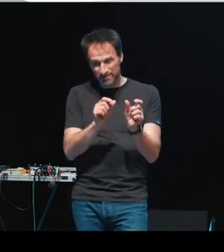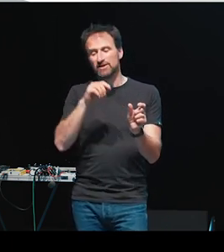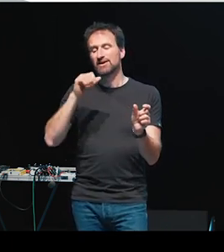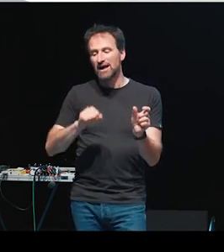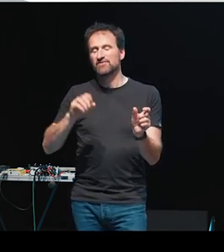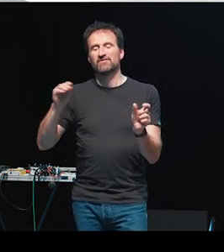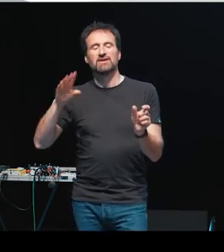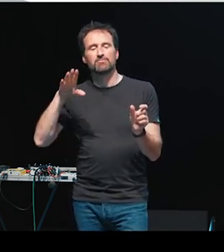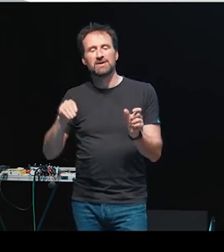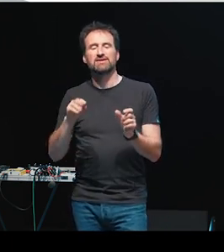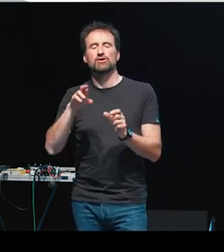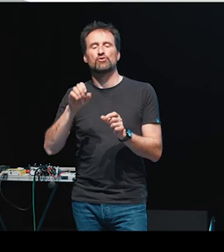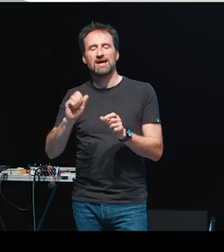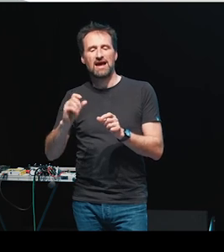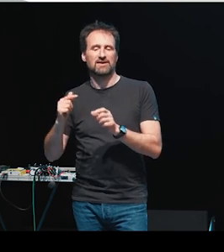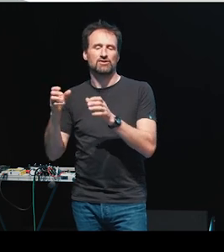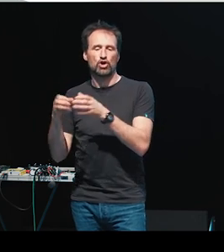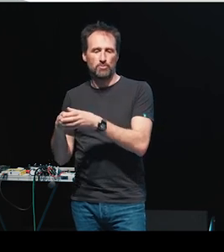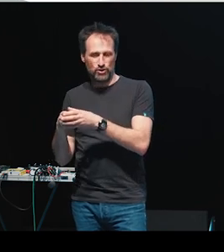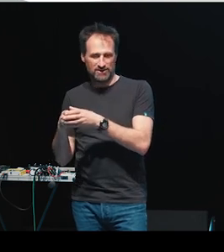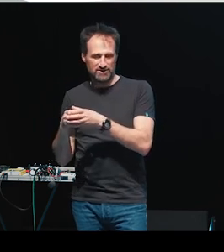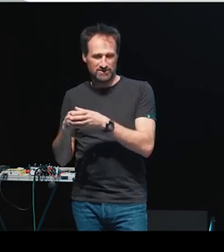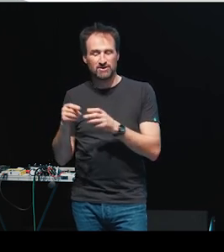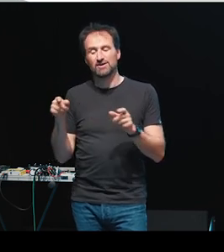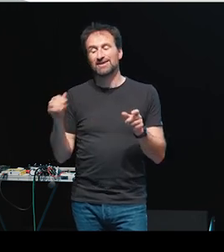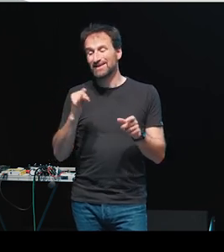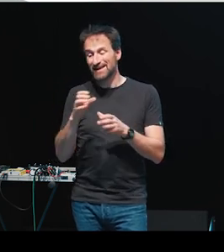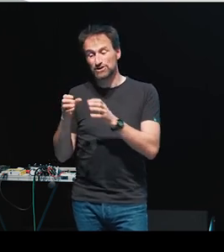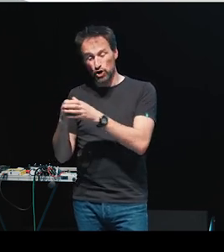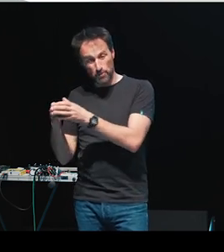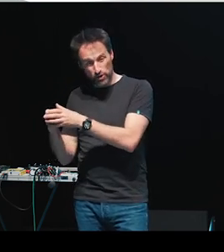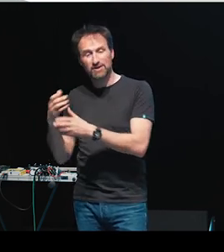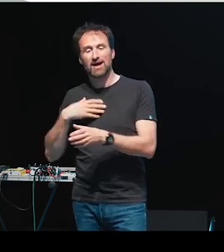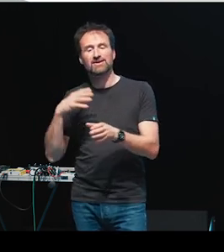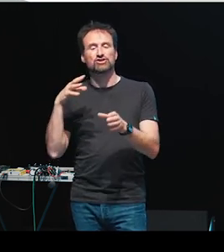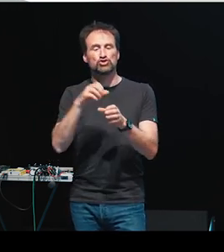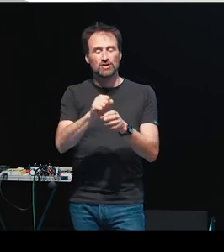fragment. And each component only has access to those fields, so